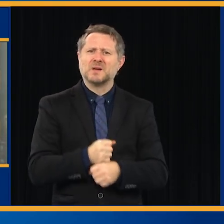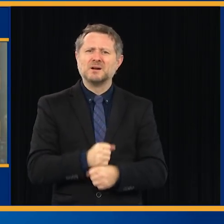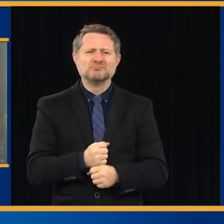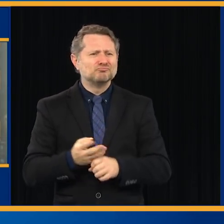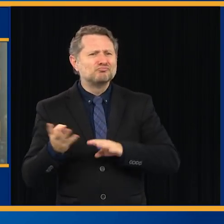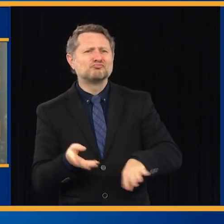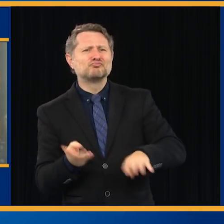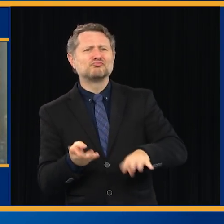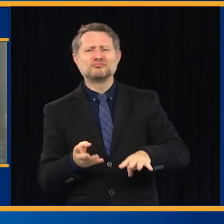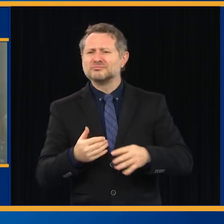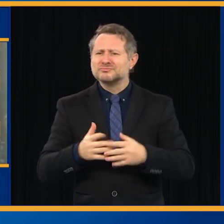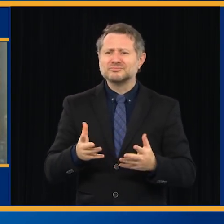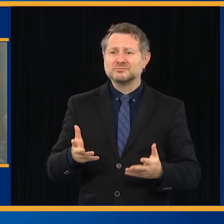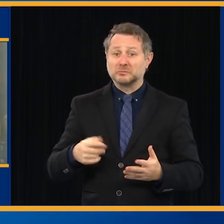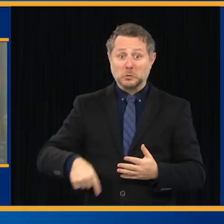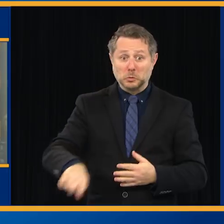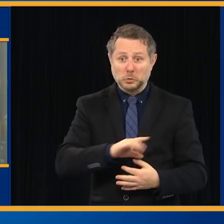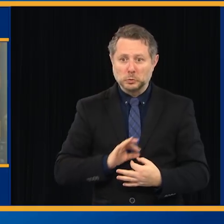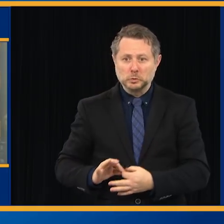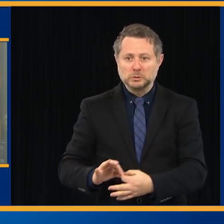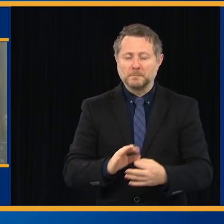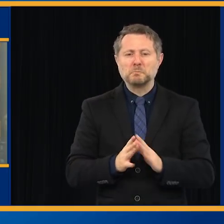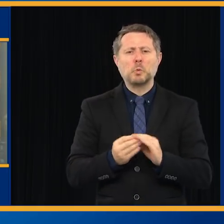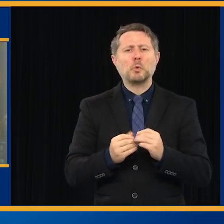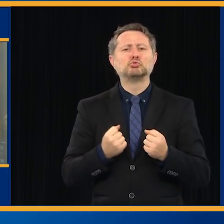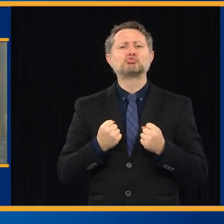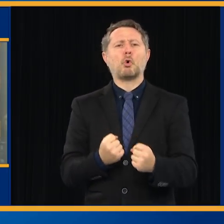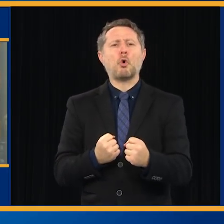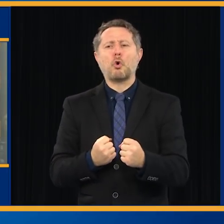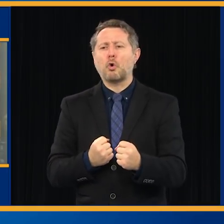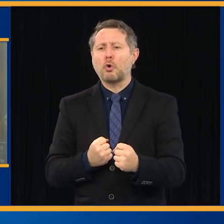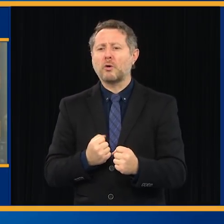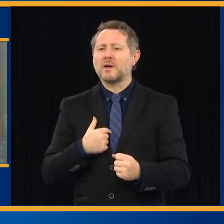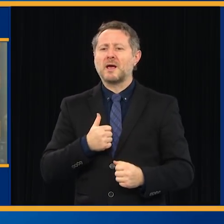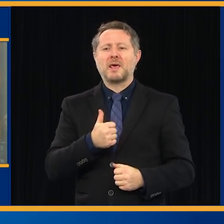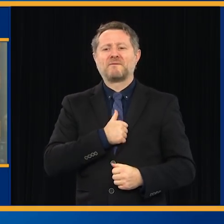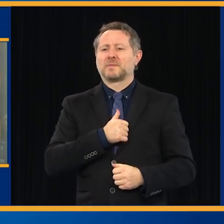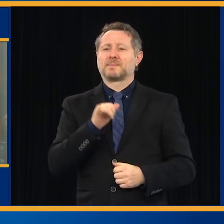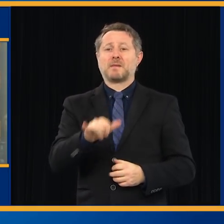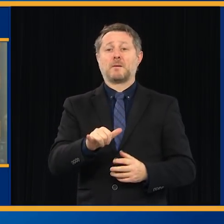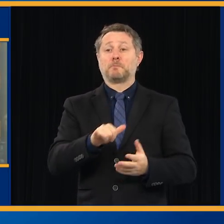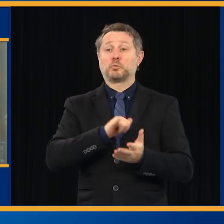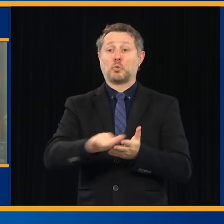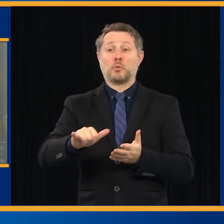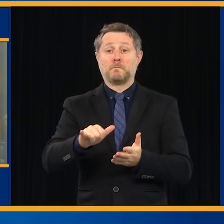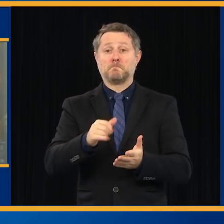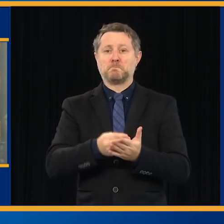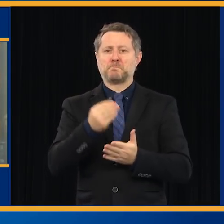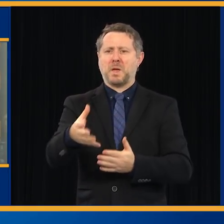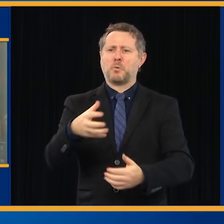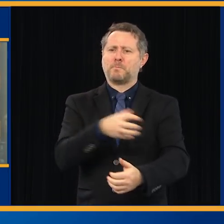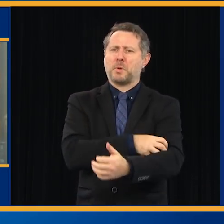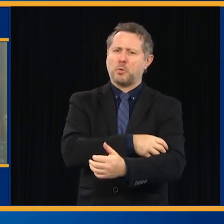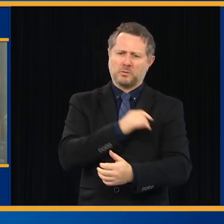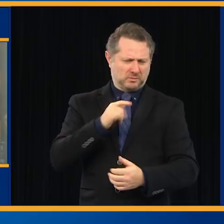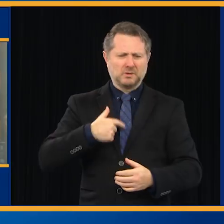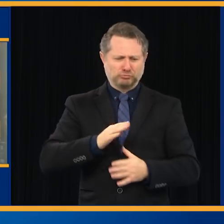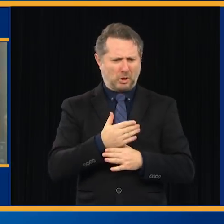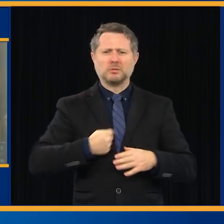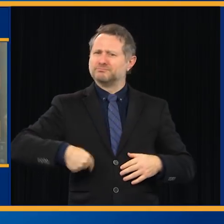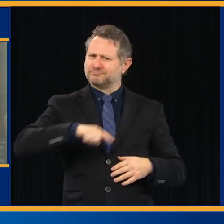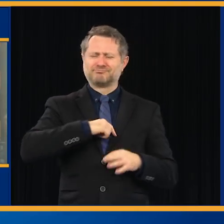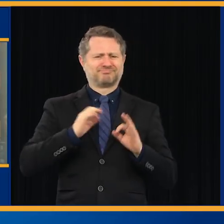stronger together. I wouldn't mind having some of that New York purchasing power. Thanks for sharing that with Connecticut going forward. And just as